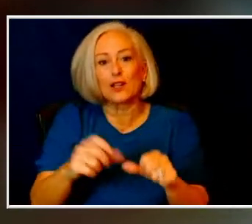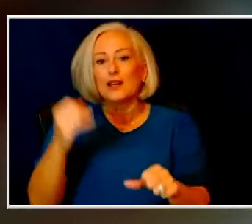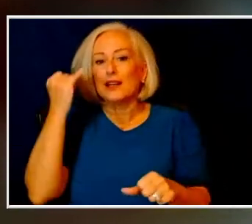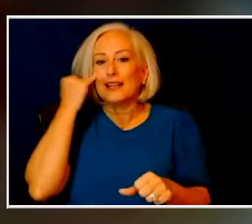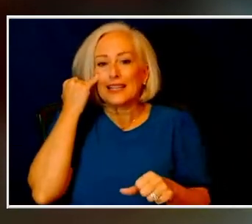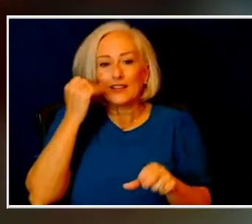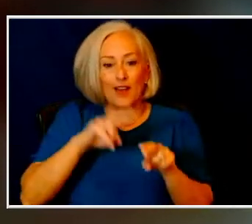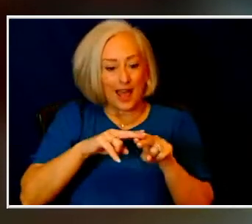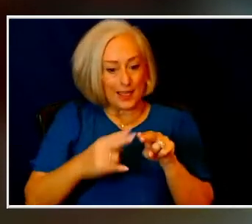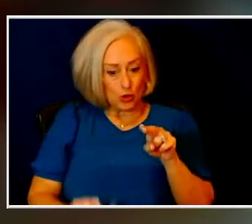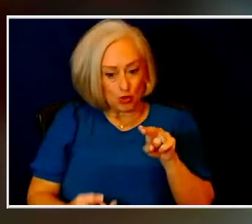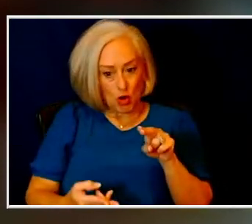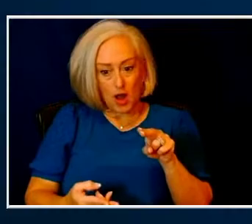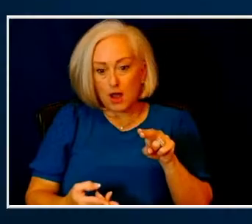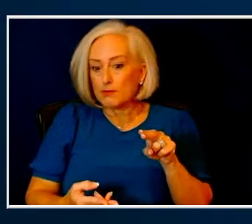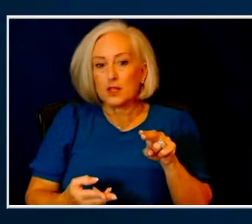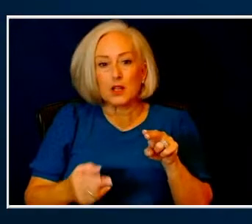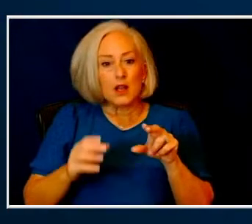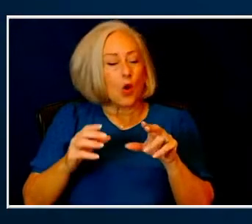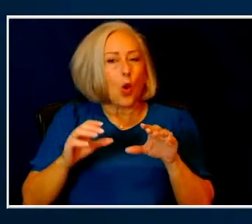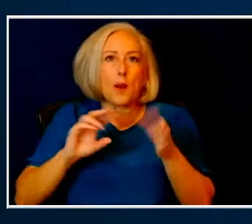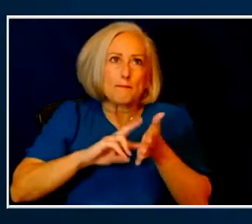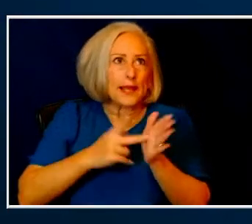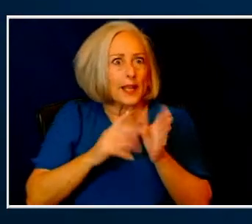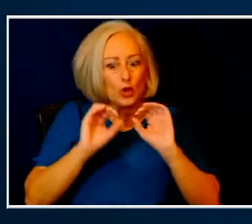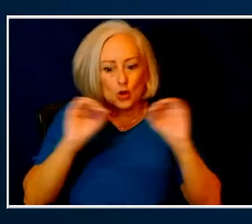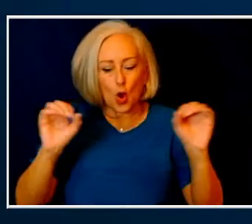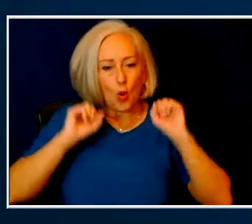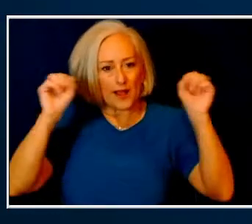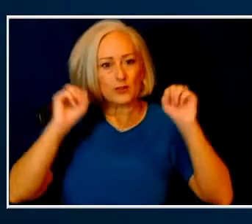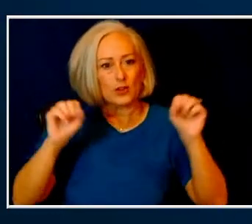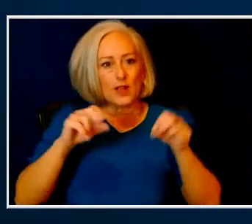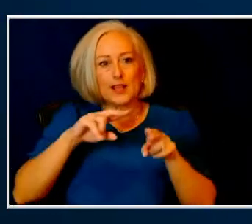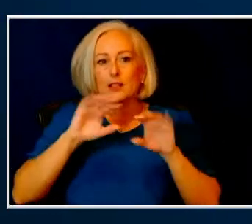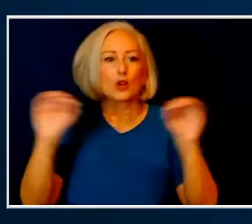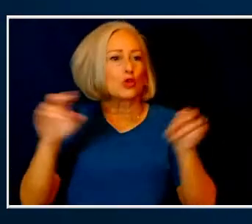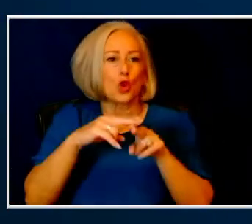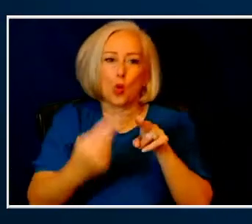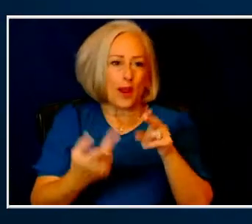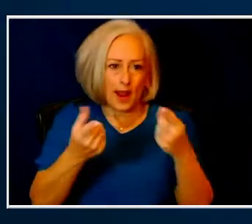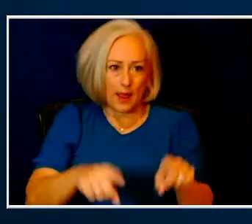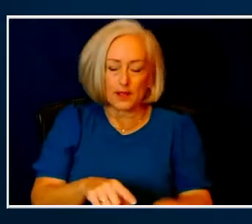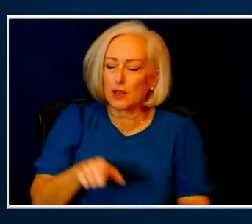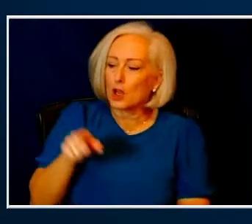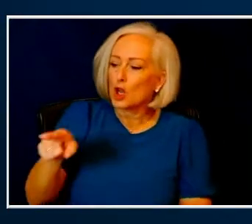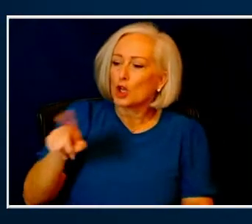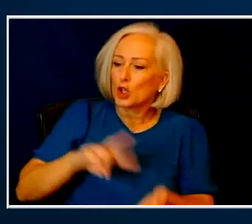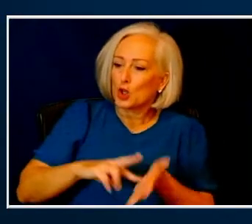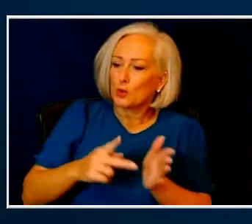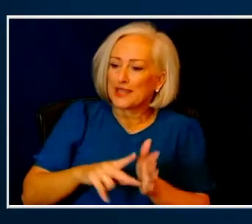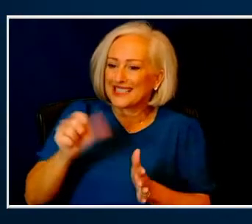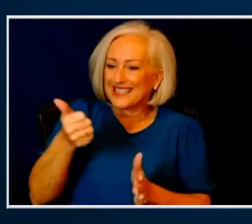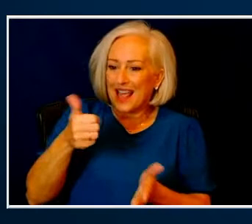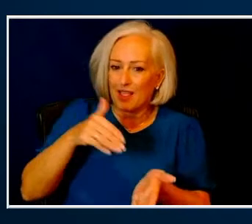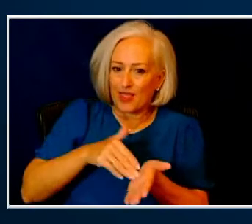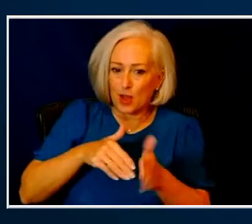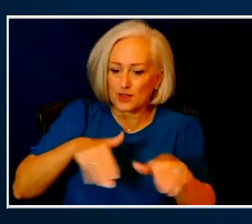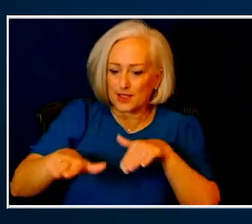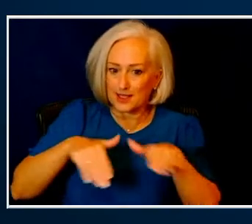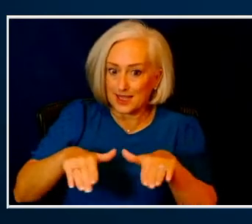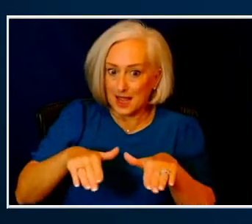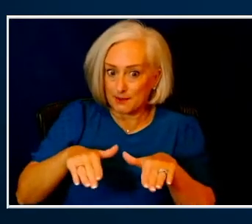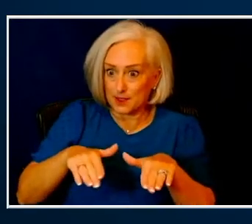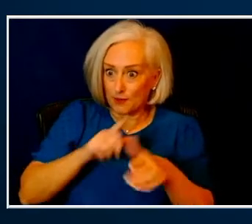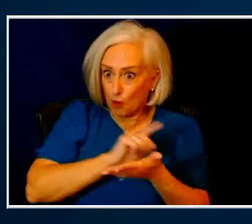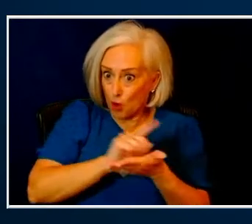I saw no weight loss. None. And Georgia, when you said 10,000 steps, was that for the entire week or per day? Average per day? Per day. Yeah,